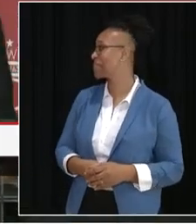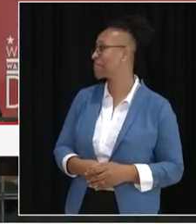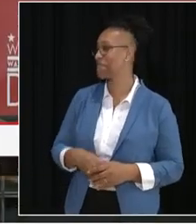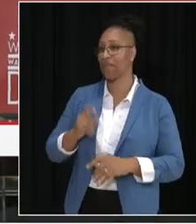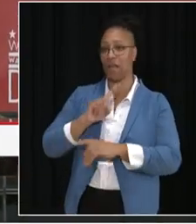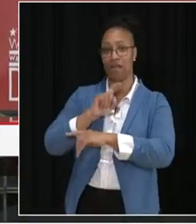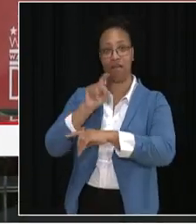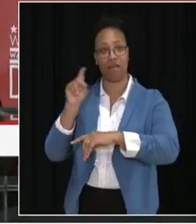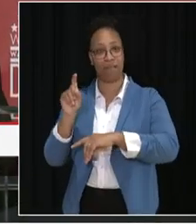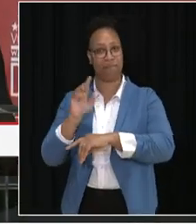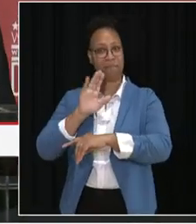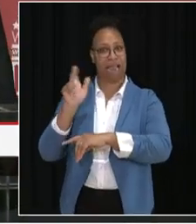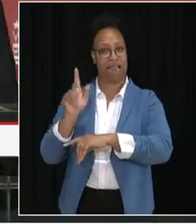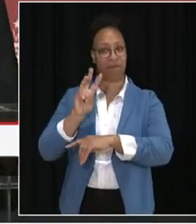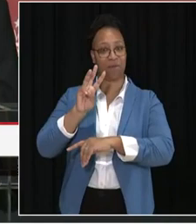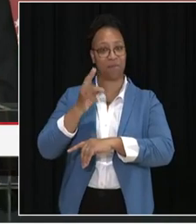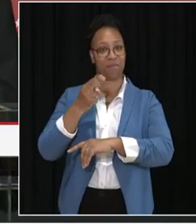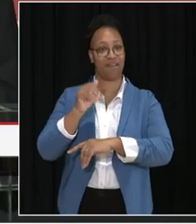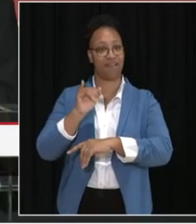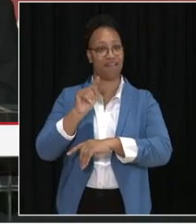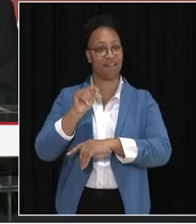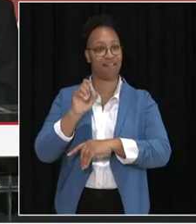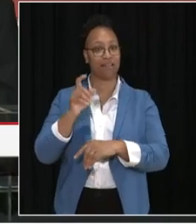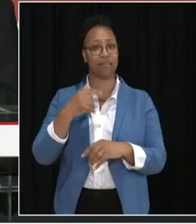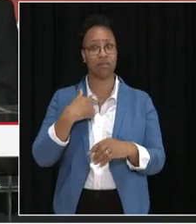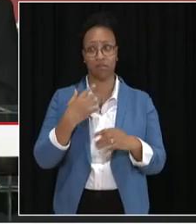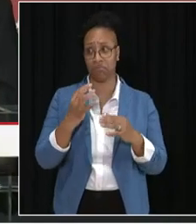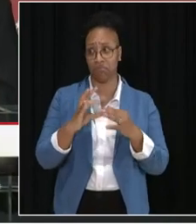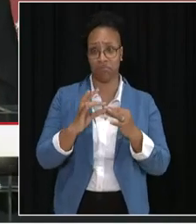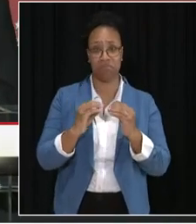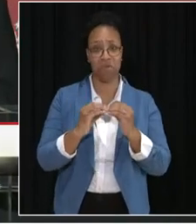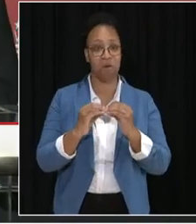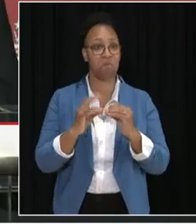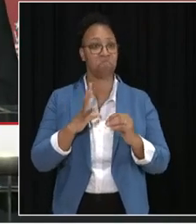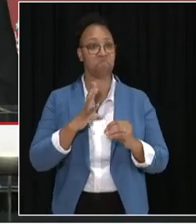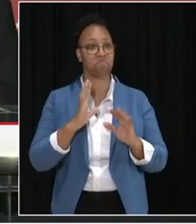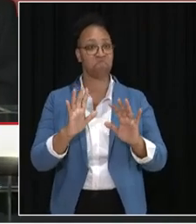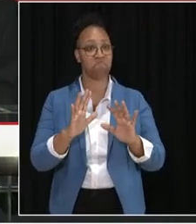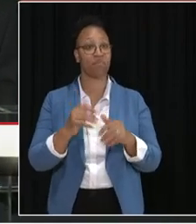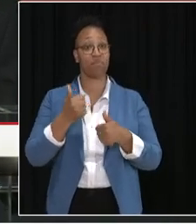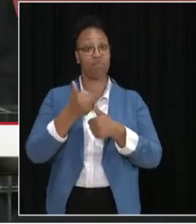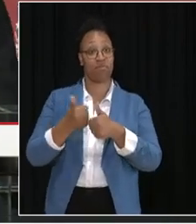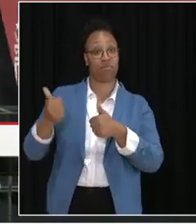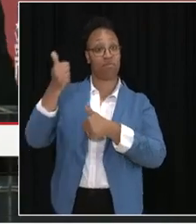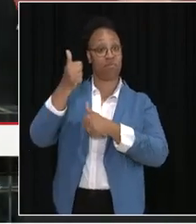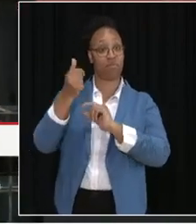I think we'll hear from our Chancellor of DC Public Schools, Dr. Lewis Furby. Come on up.